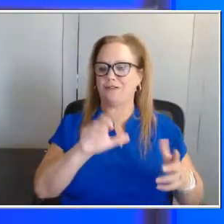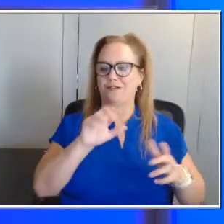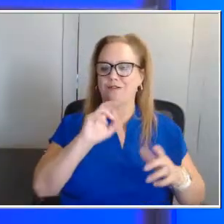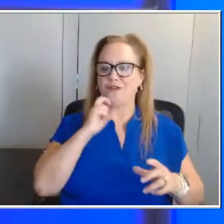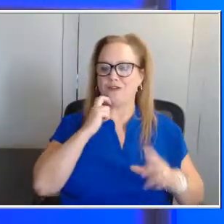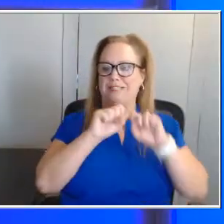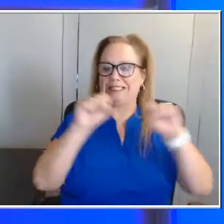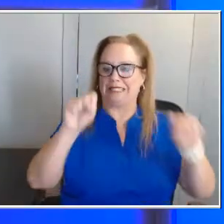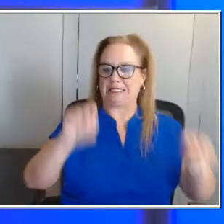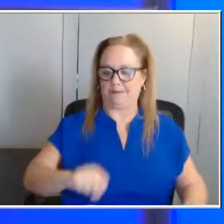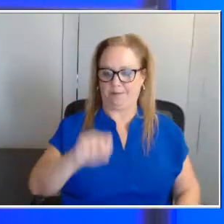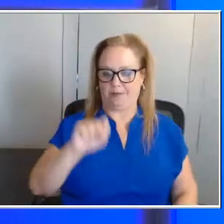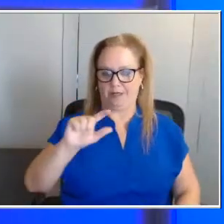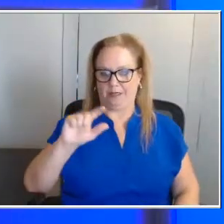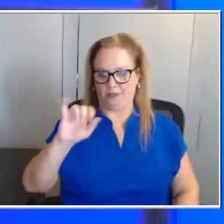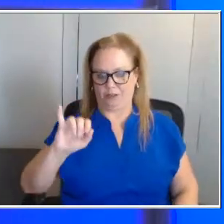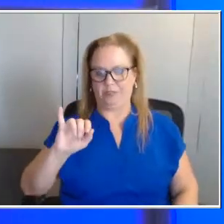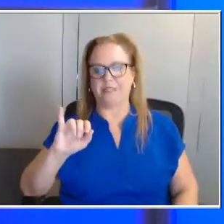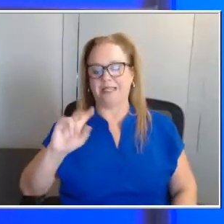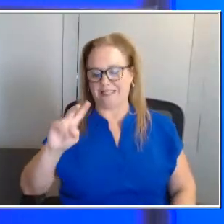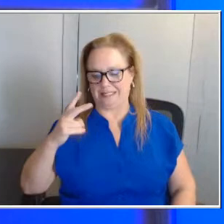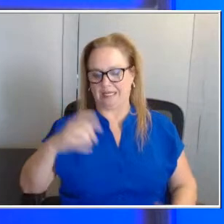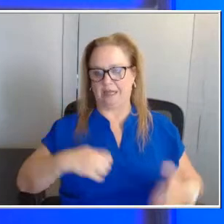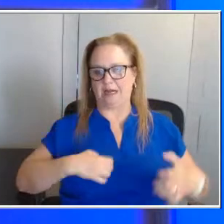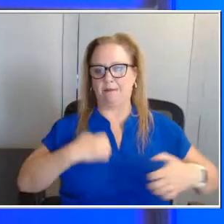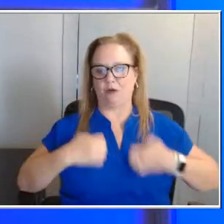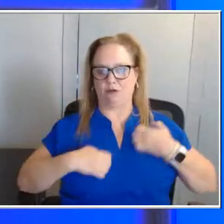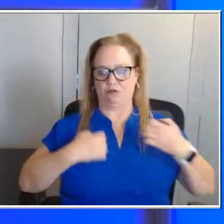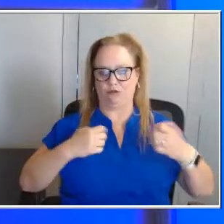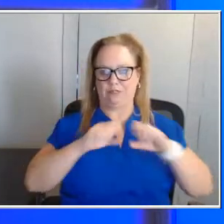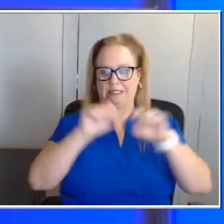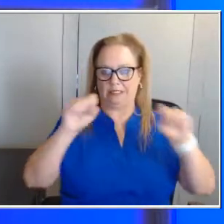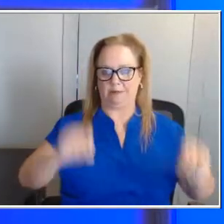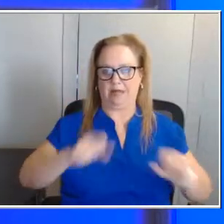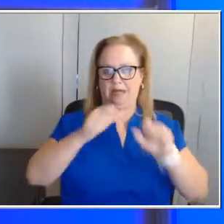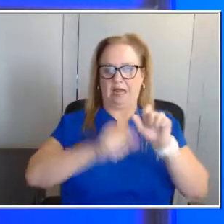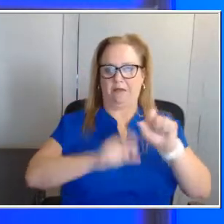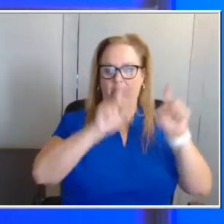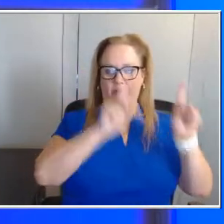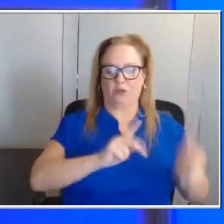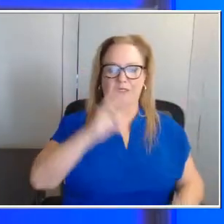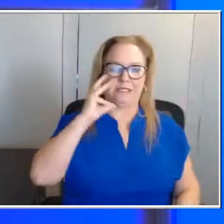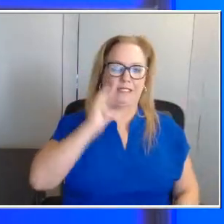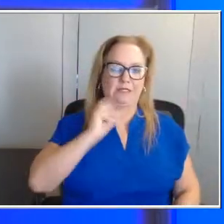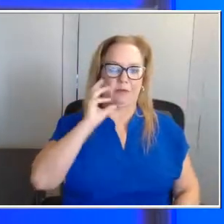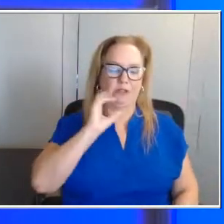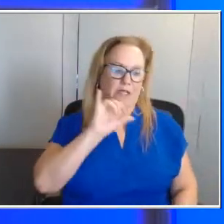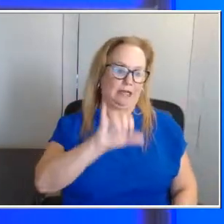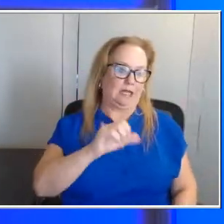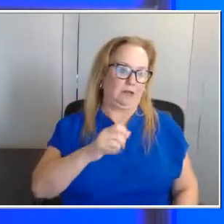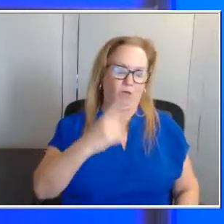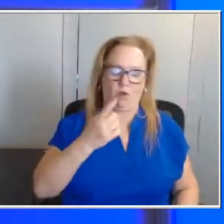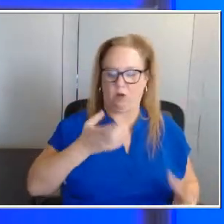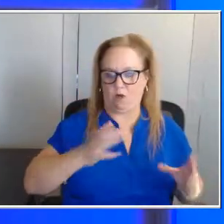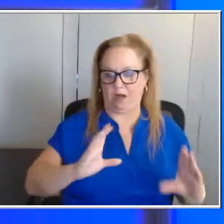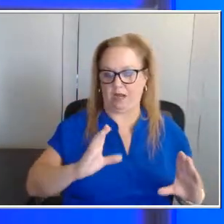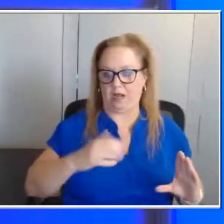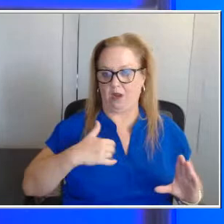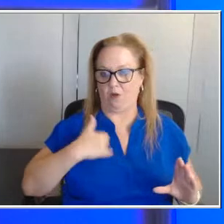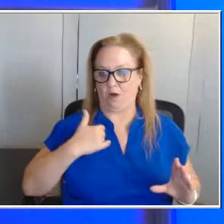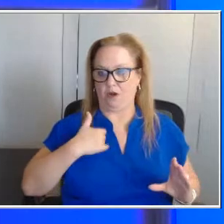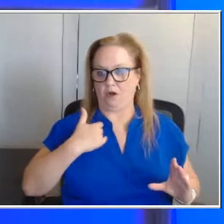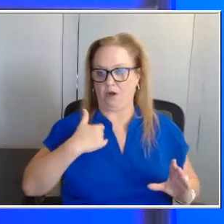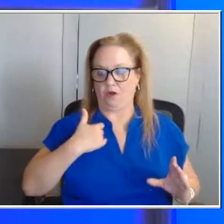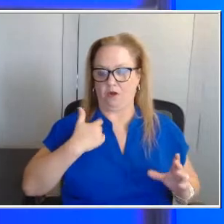definitely is a second brain or second emotional center, if you will. And I think every person has probably experienced that in one way or another, when you have a big event